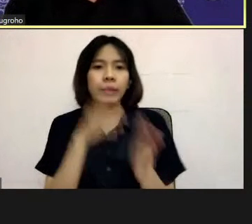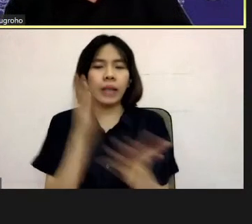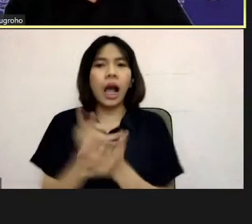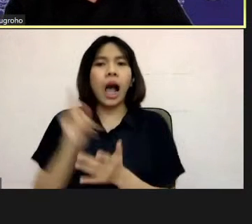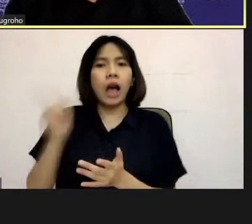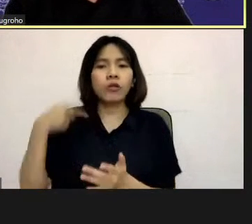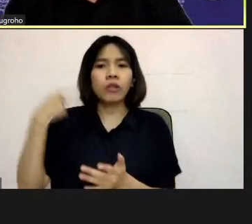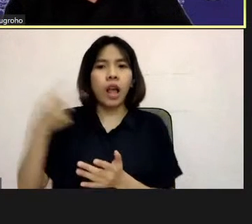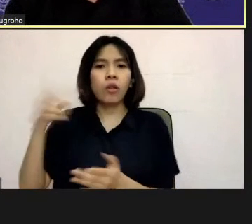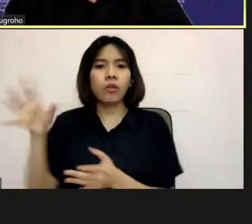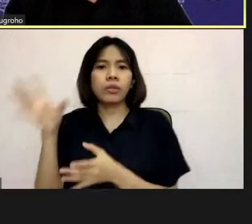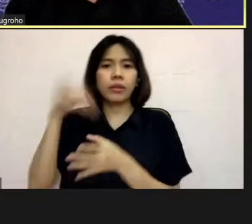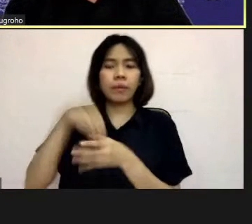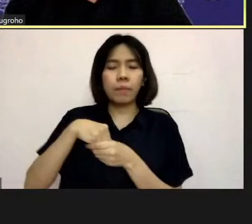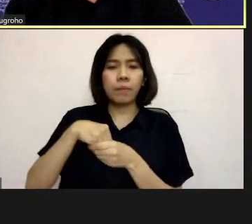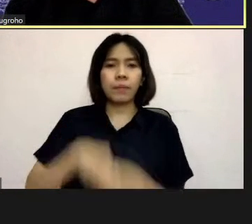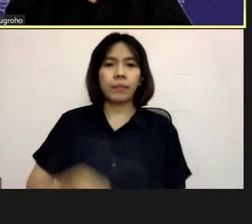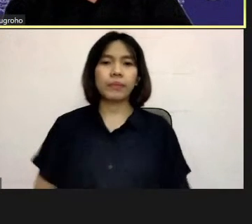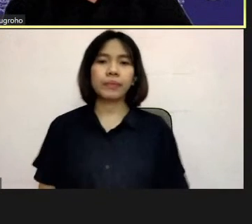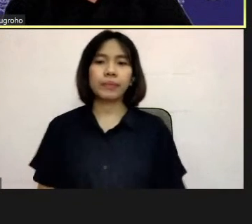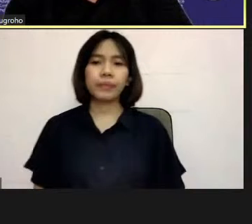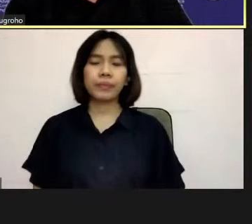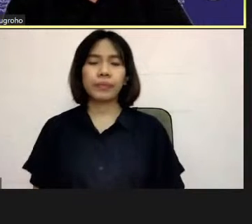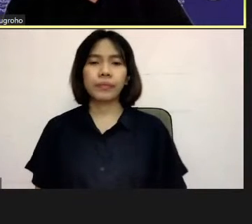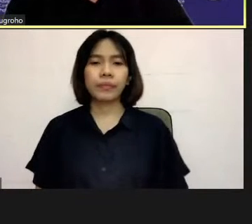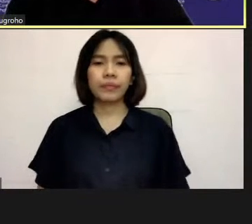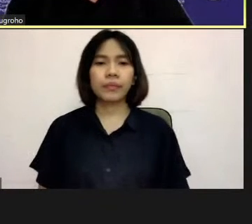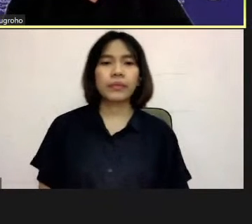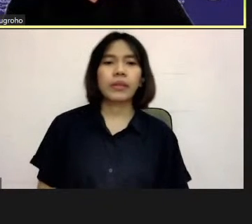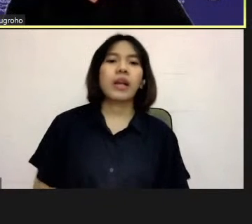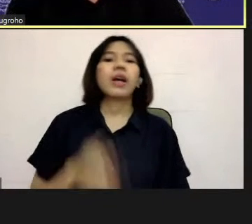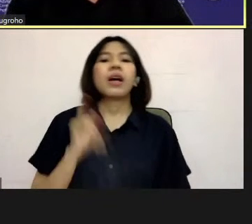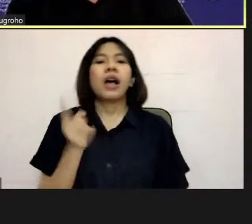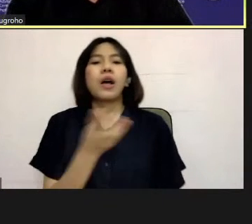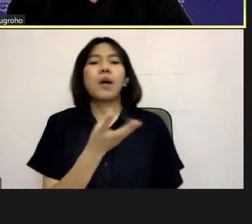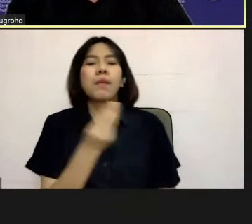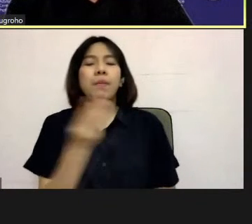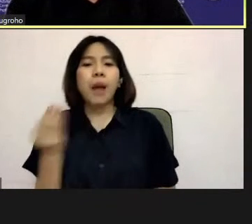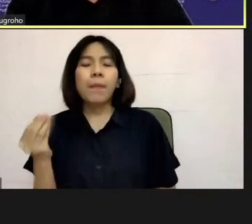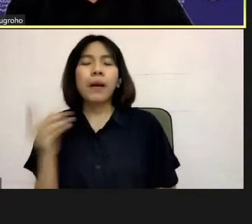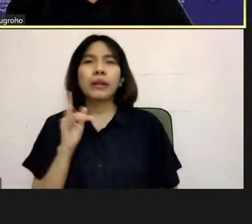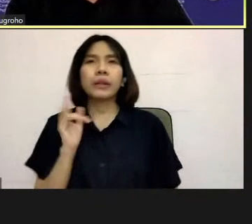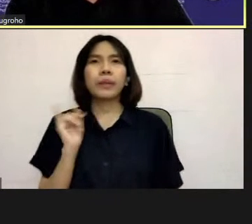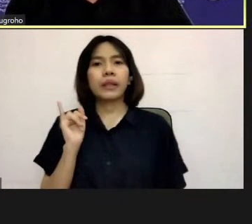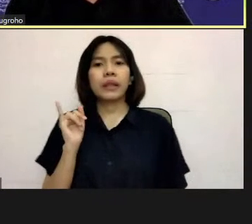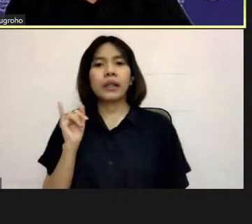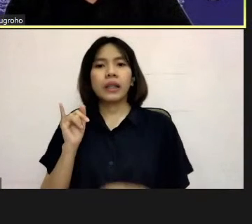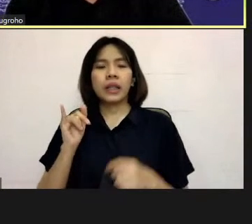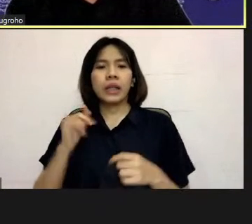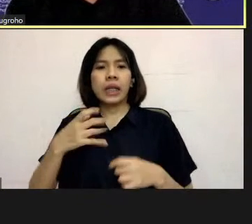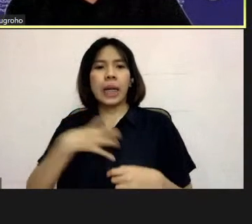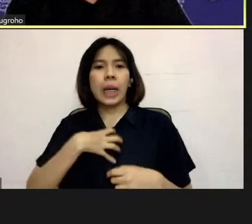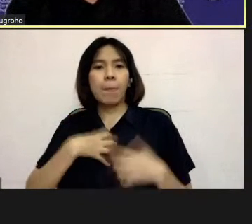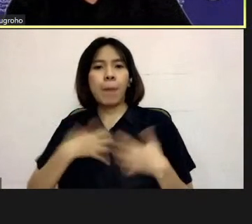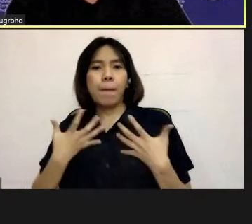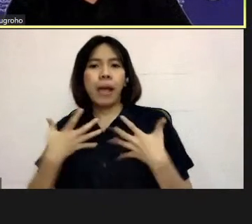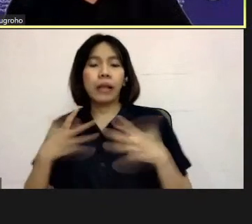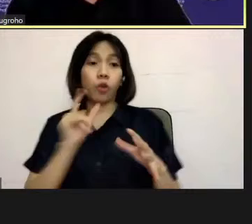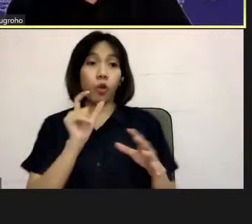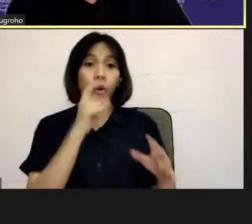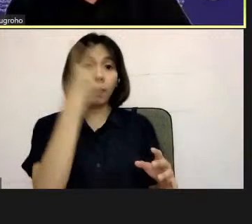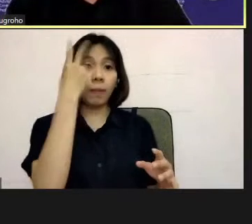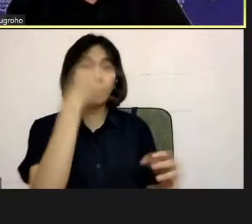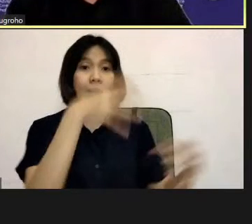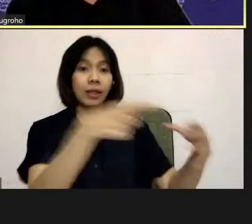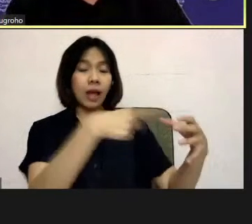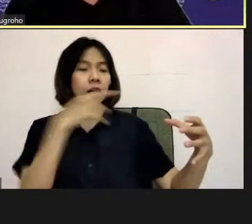Something that is rarely acknowledged is that the freedom to criticize the government in